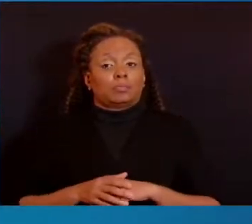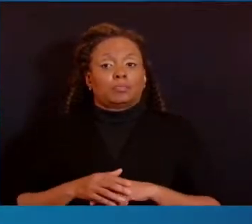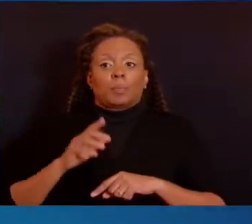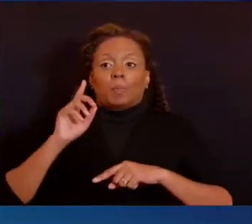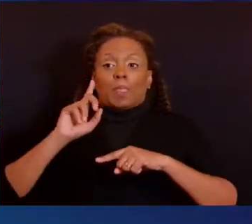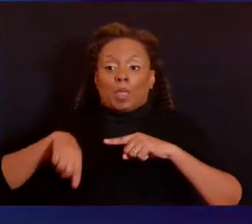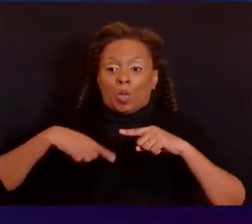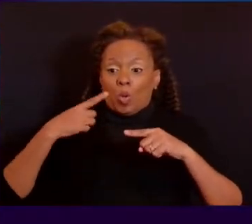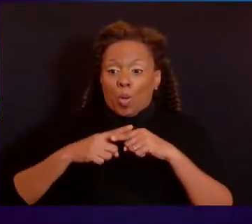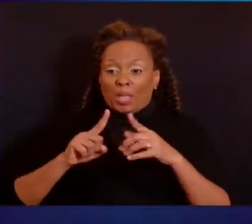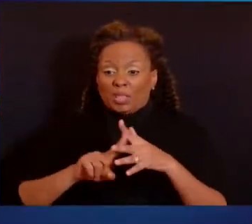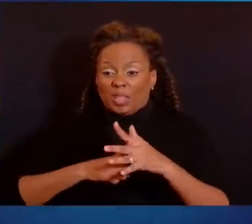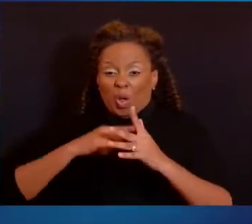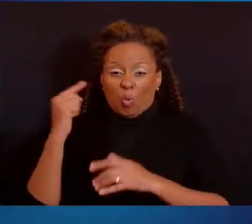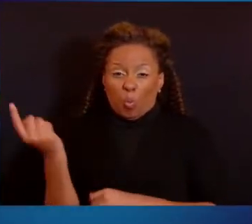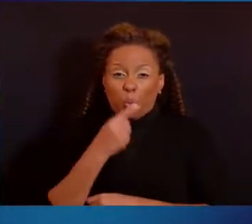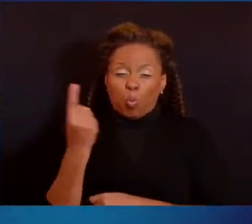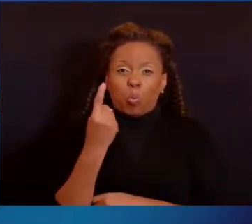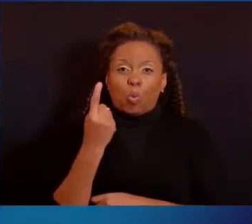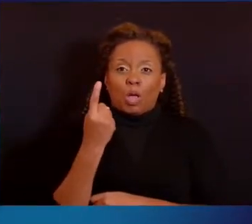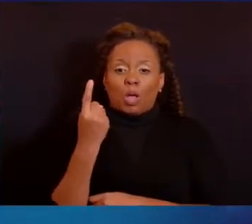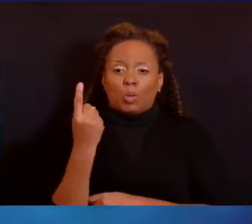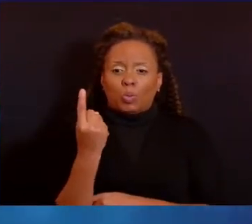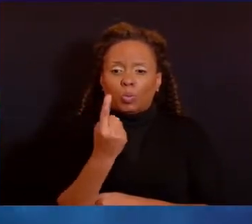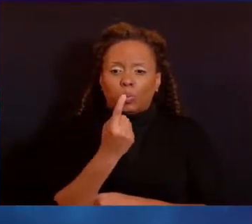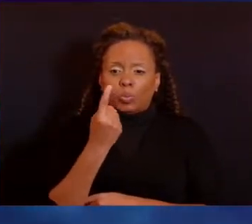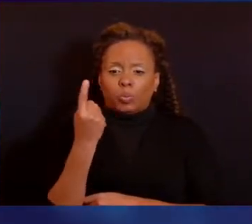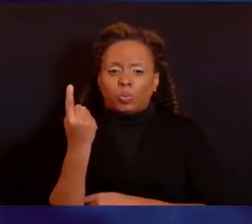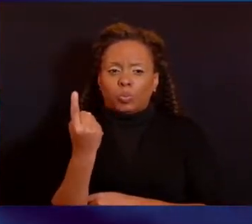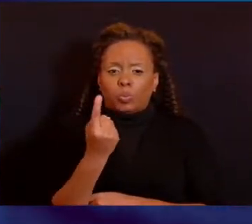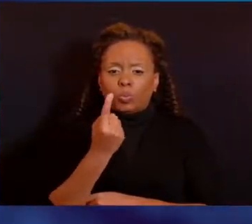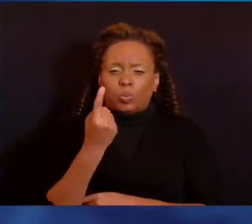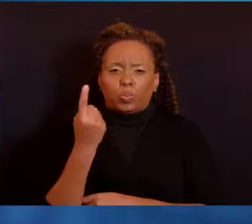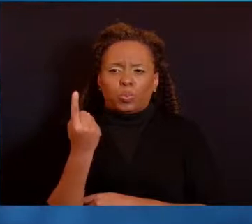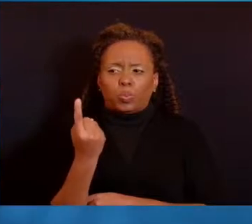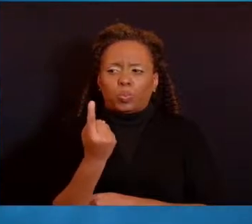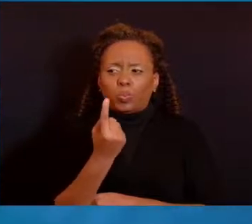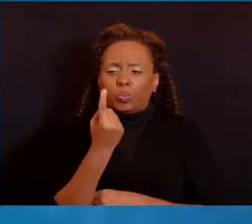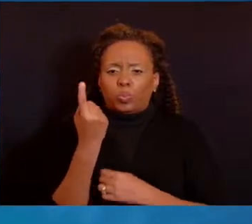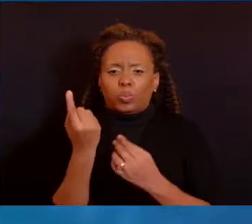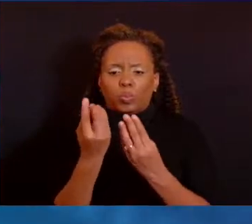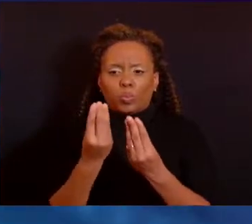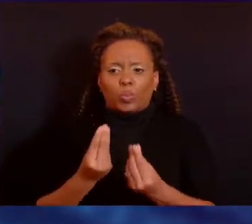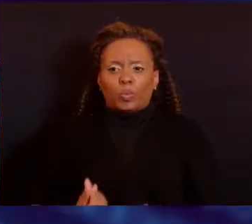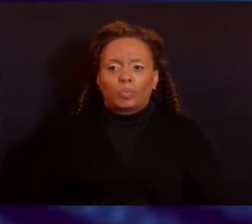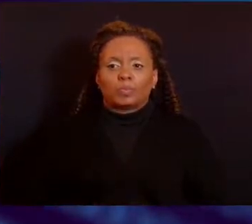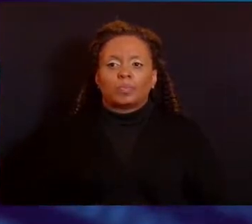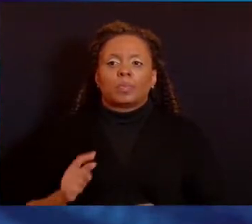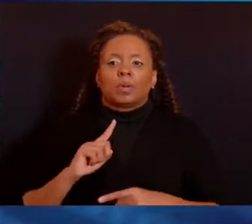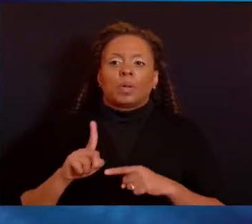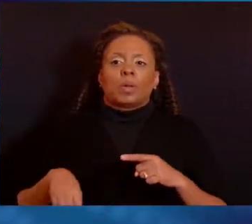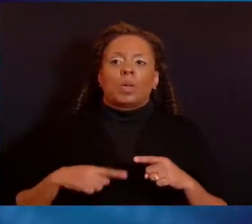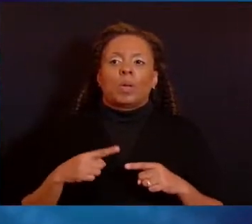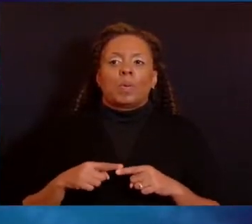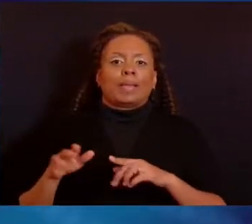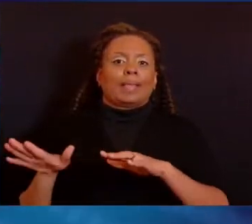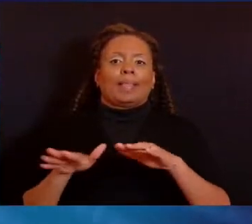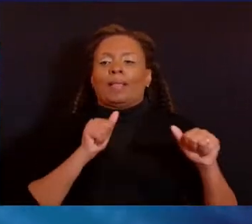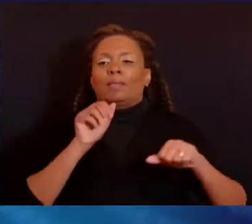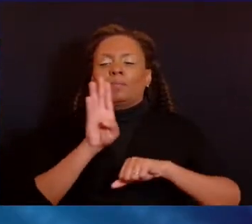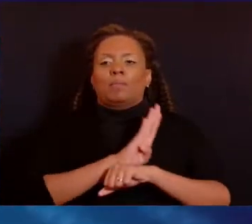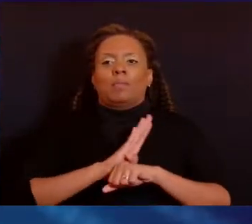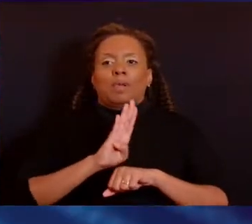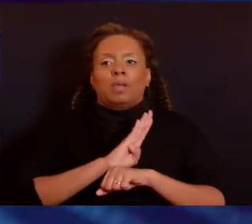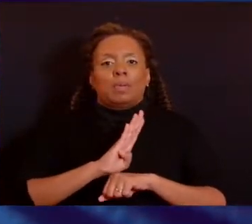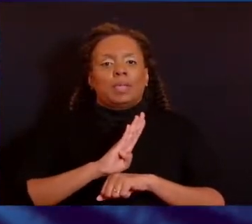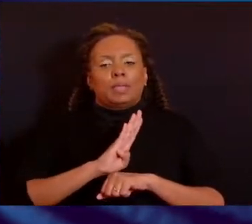they can spin up, they can quickly spin down. I must mention that as soon as it passed Barbados, it just spin right down and just